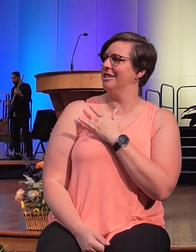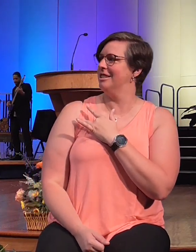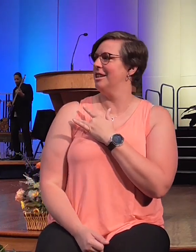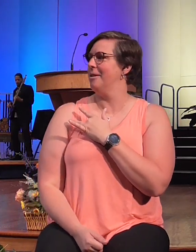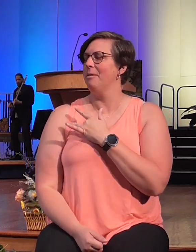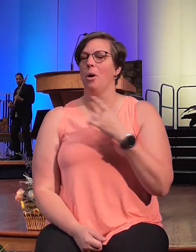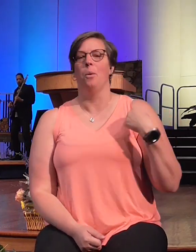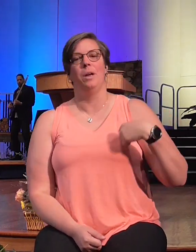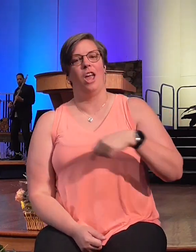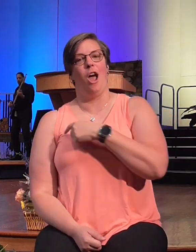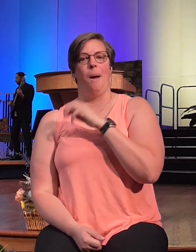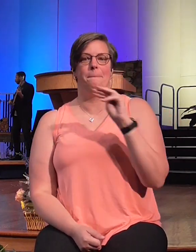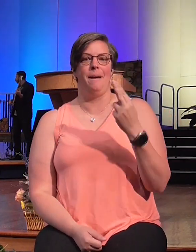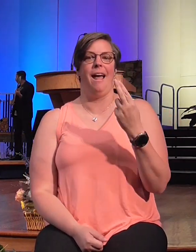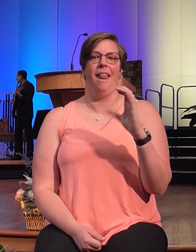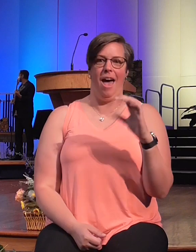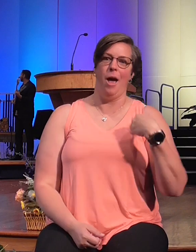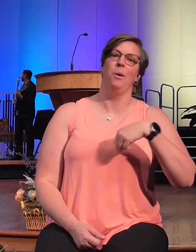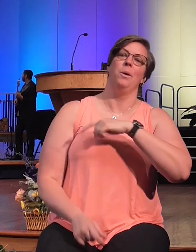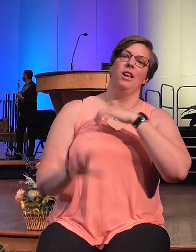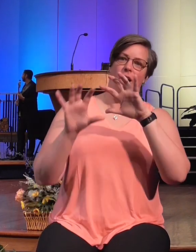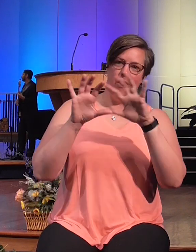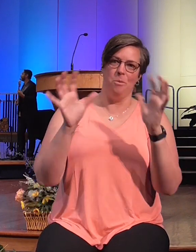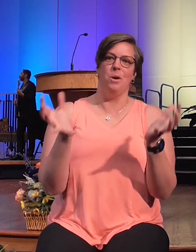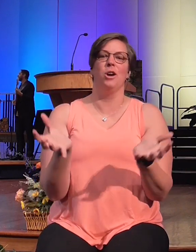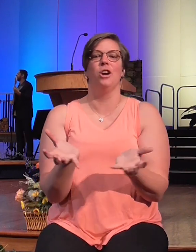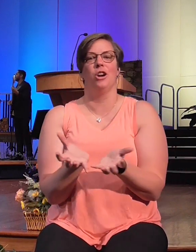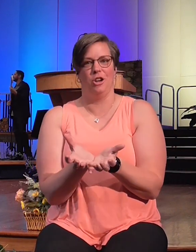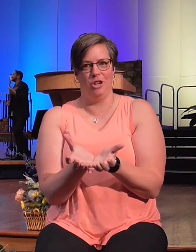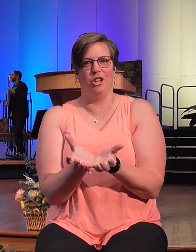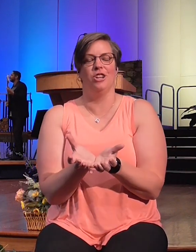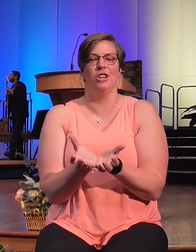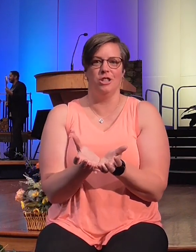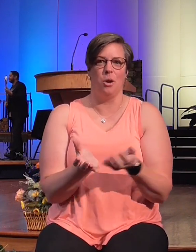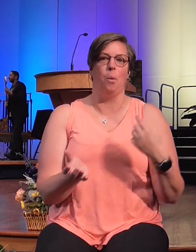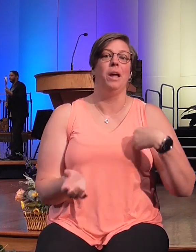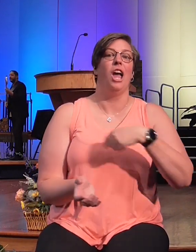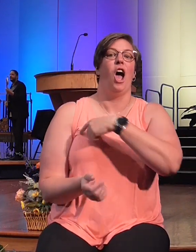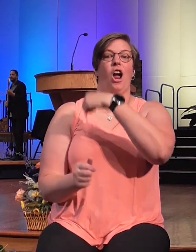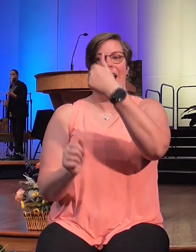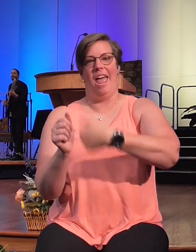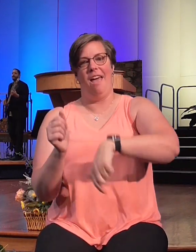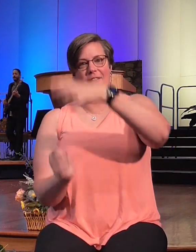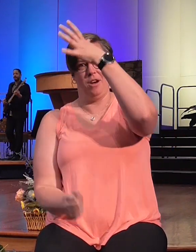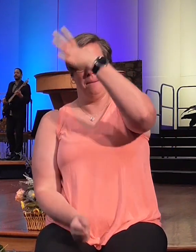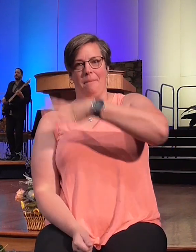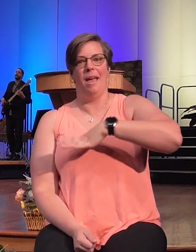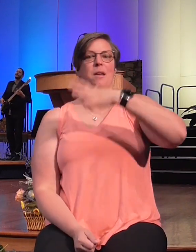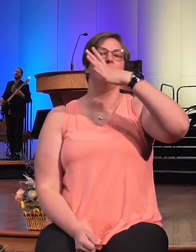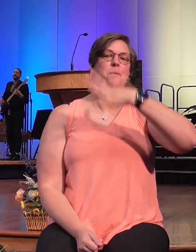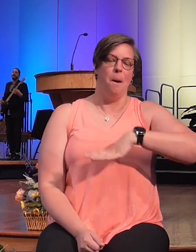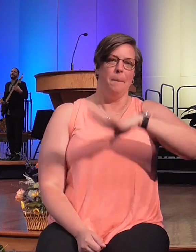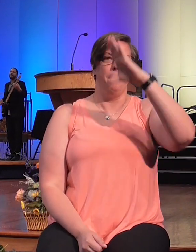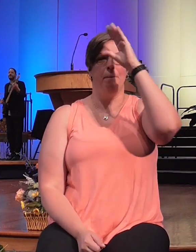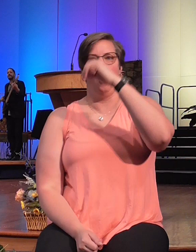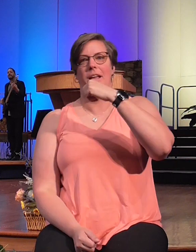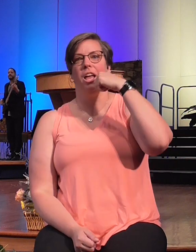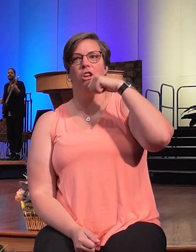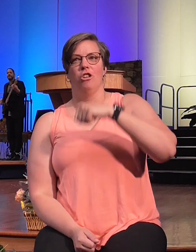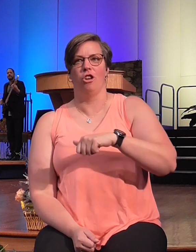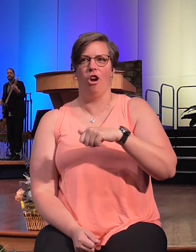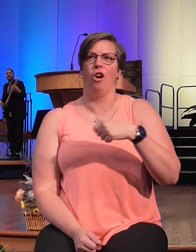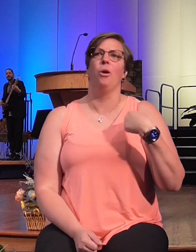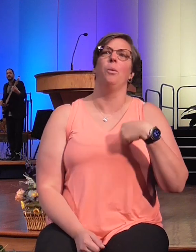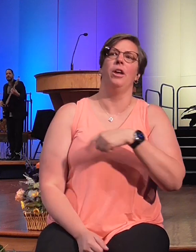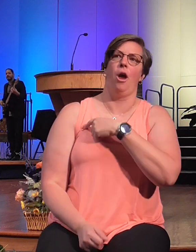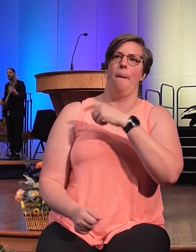heart. We are Mile High, we are the world. We are every man and woman, every boy